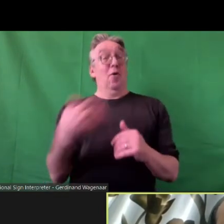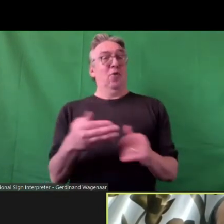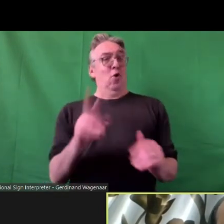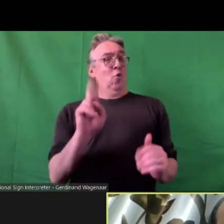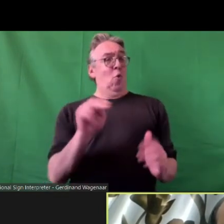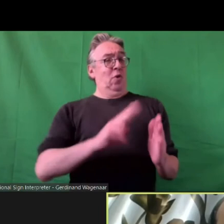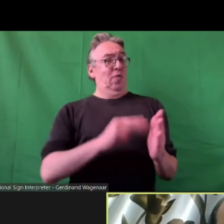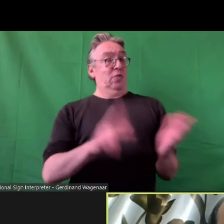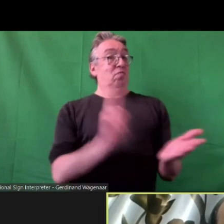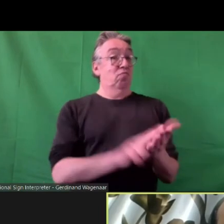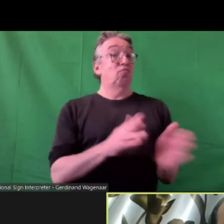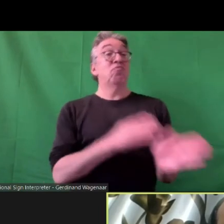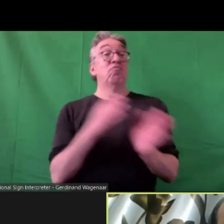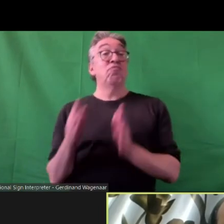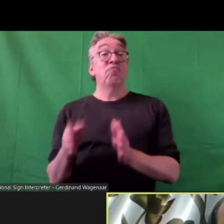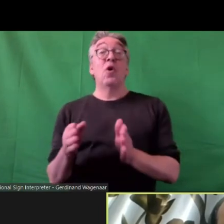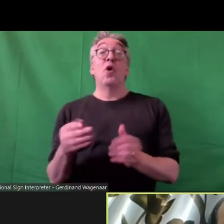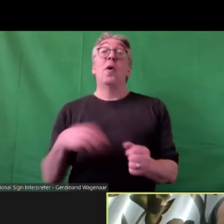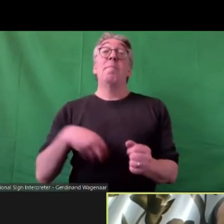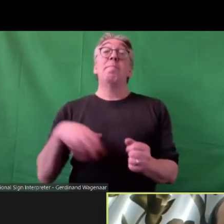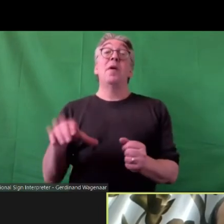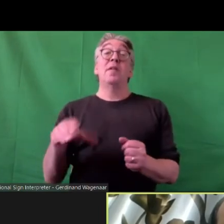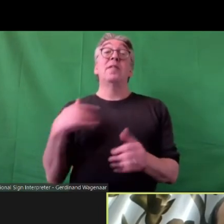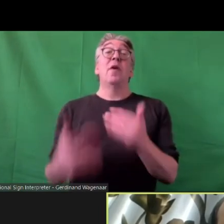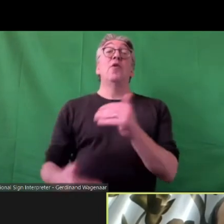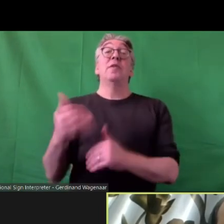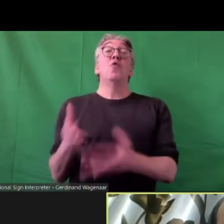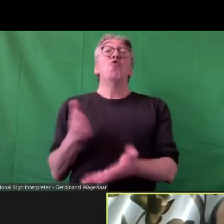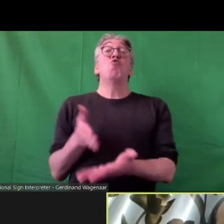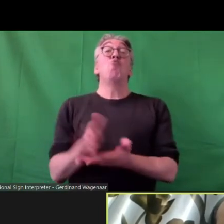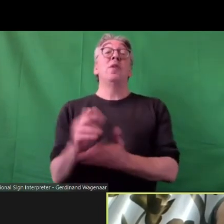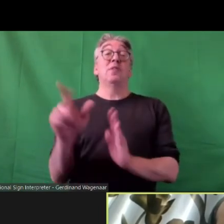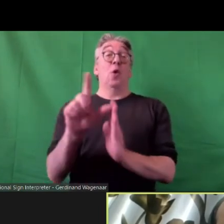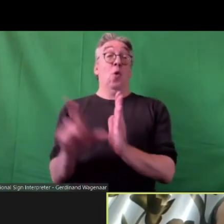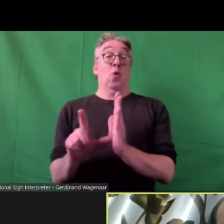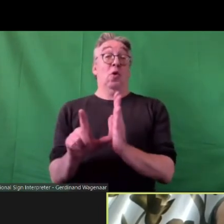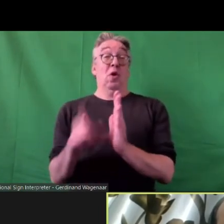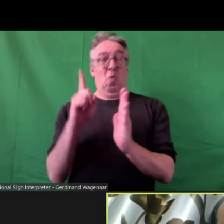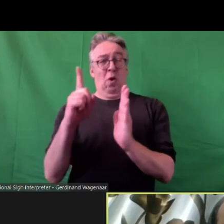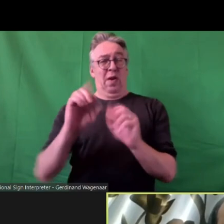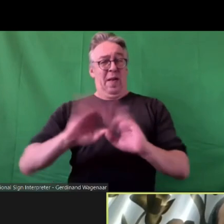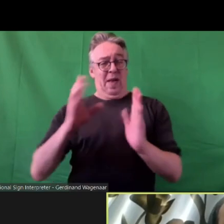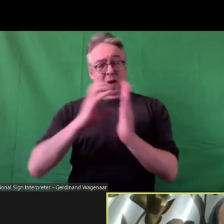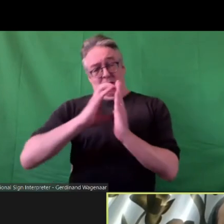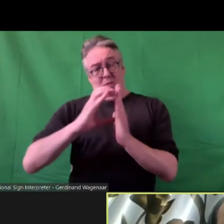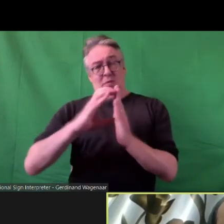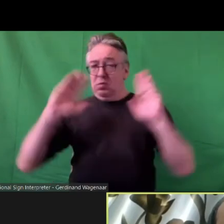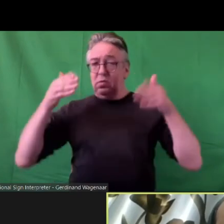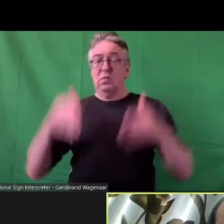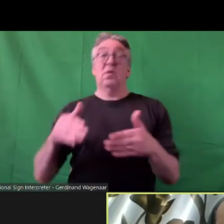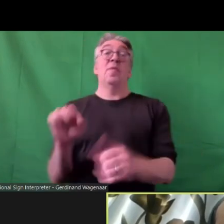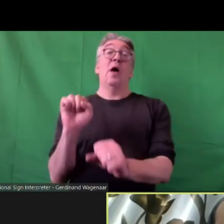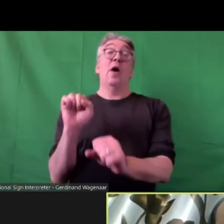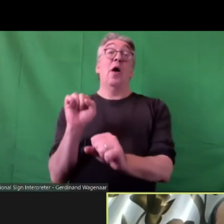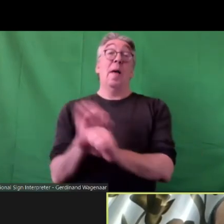2013, where there was a clear section for employment and also digital